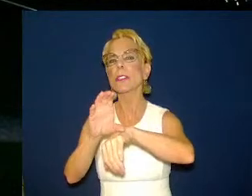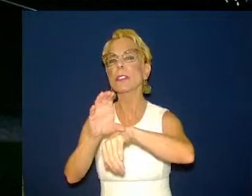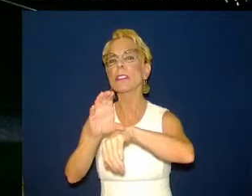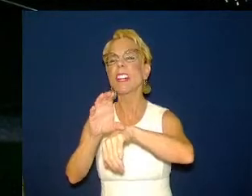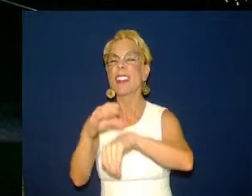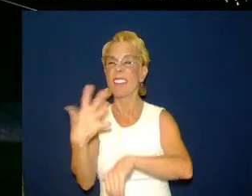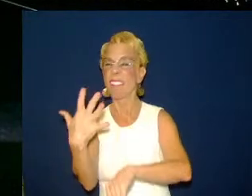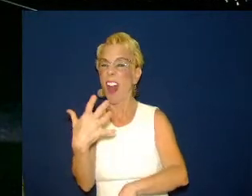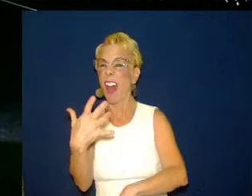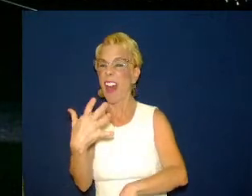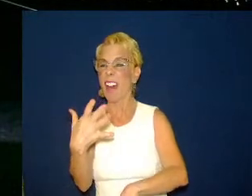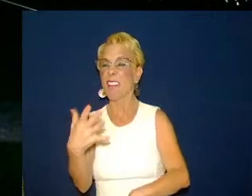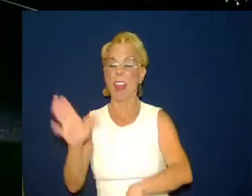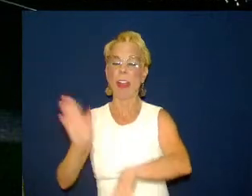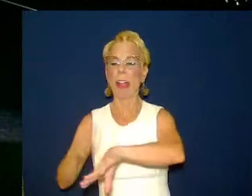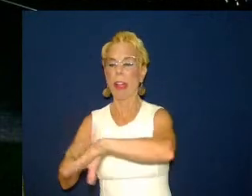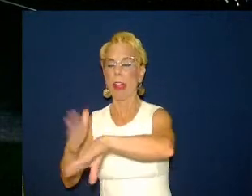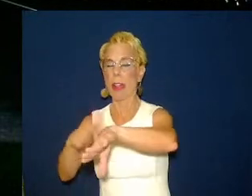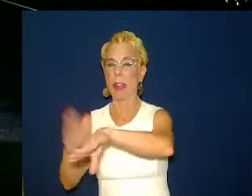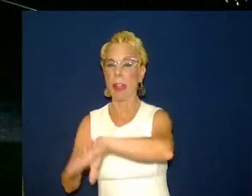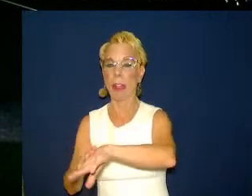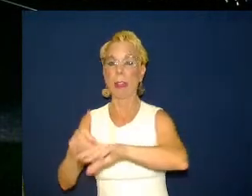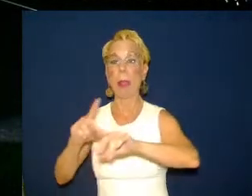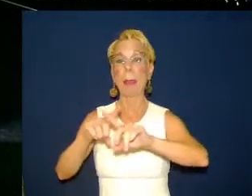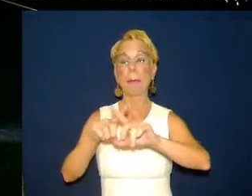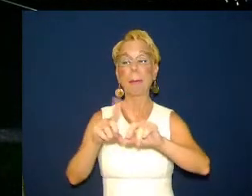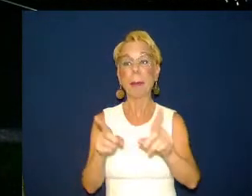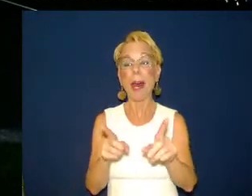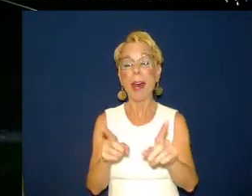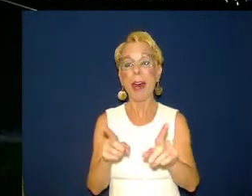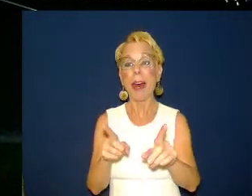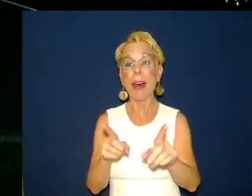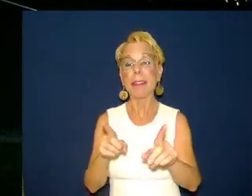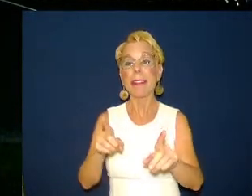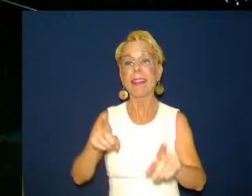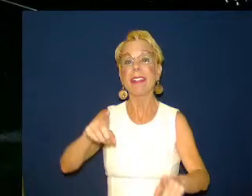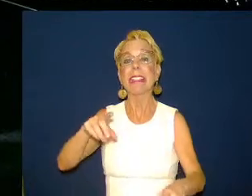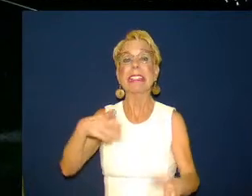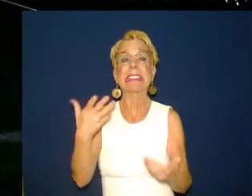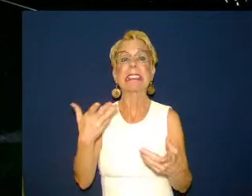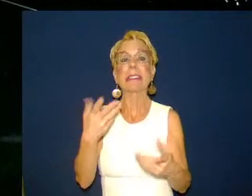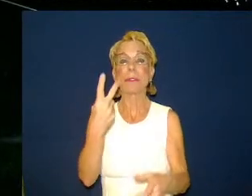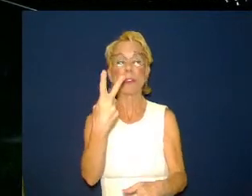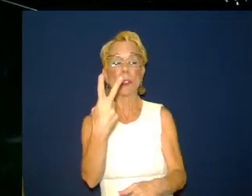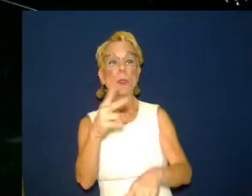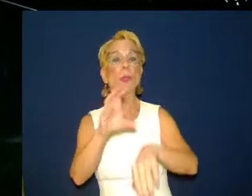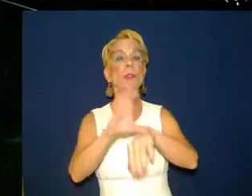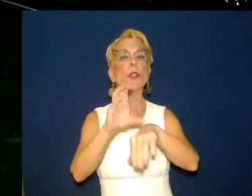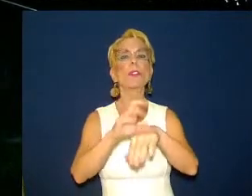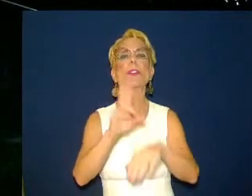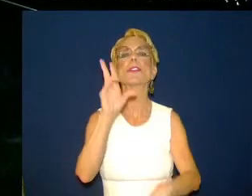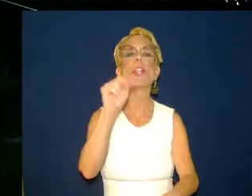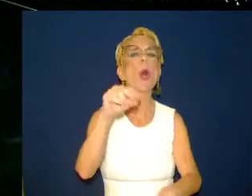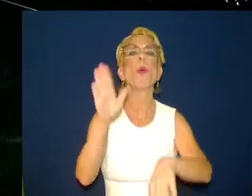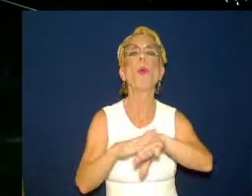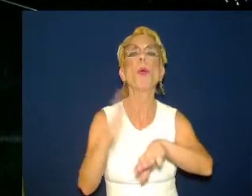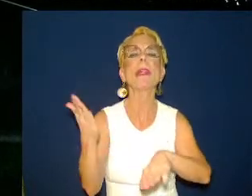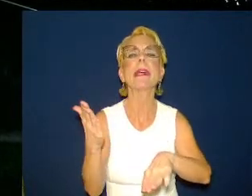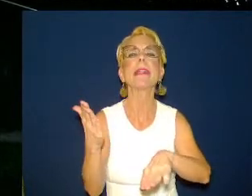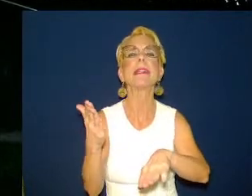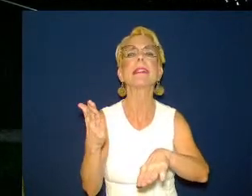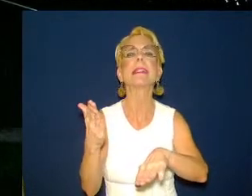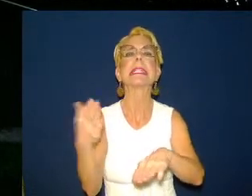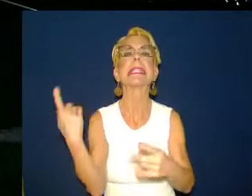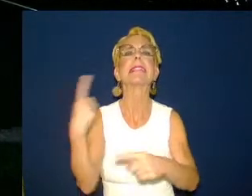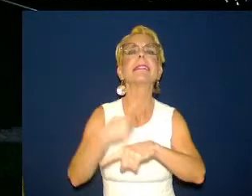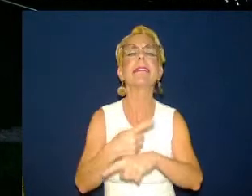about today and the church at Smyrna, does he commend them. So my question is what